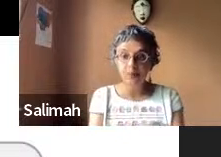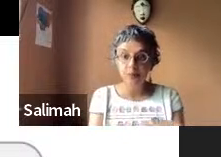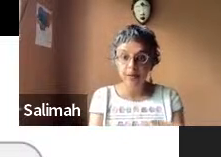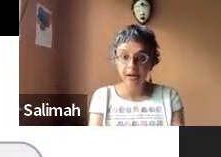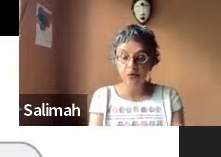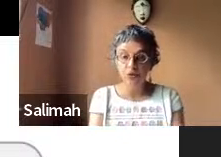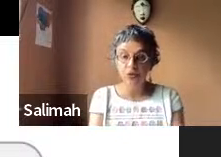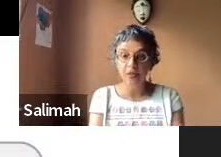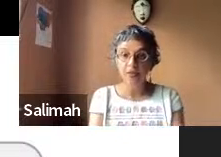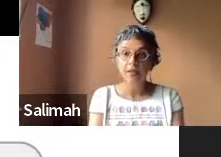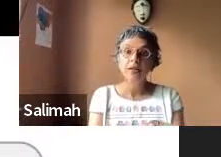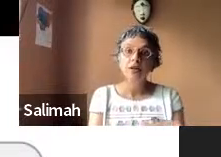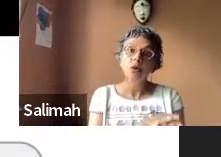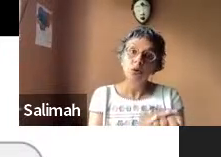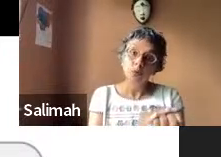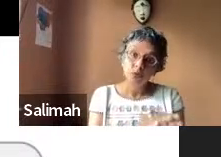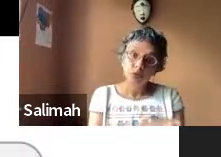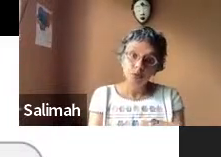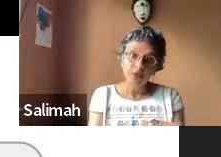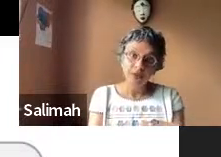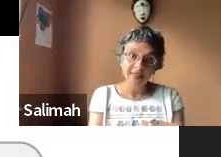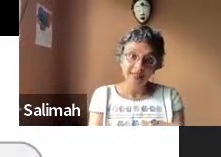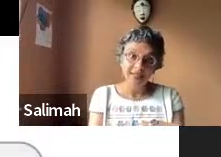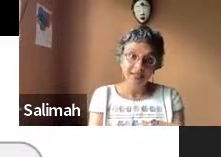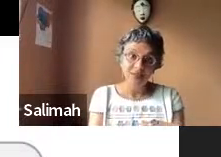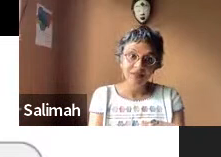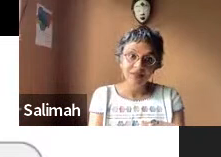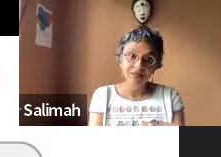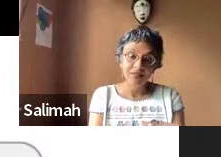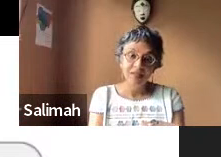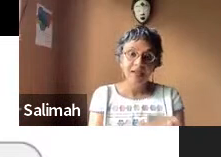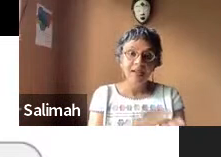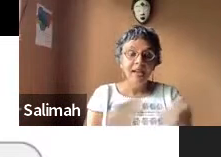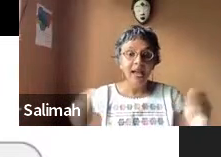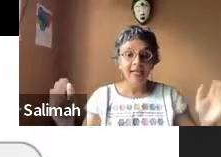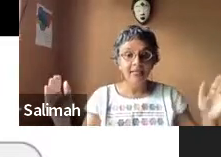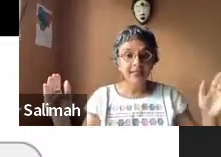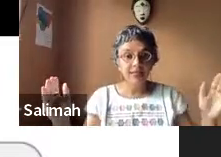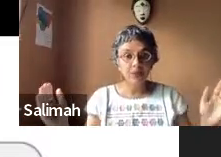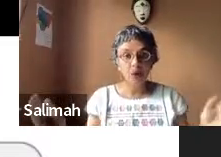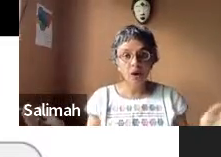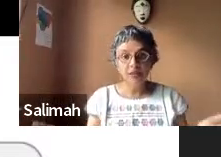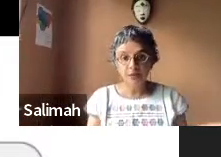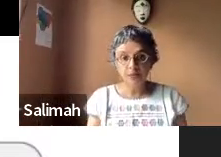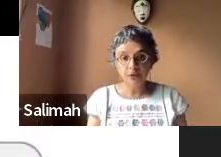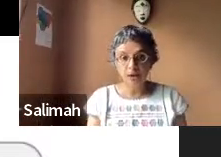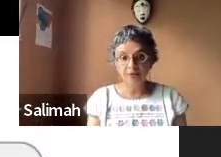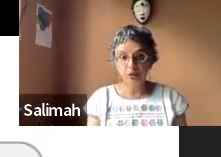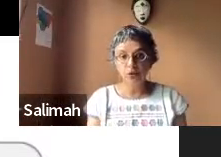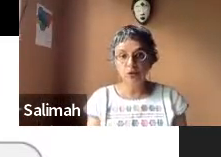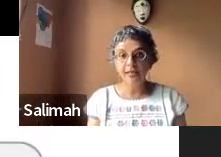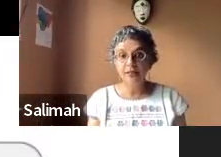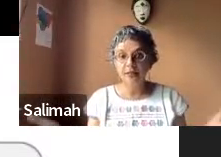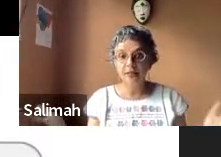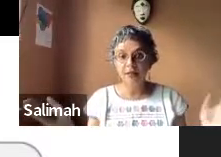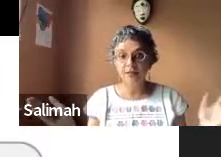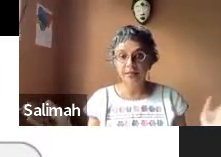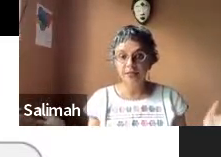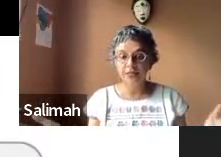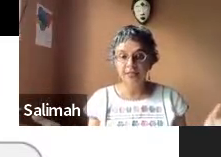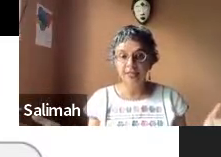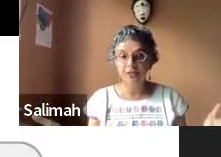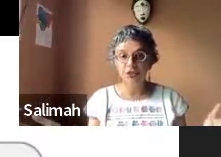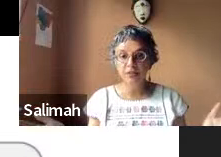is the labor power to provide the care. And at the bottom, you have the cradle